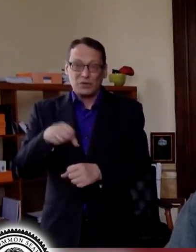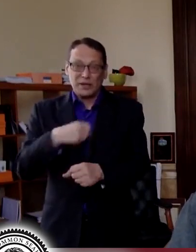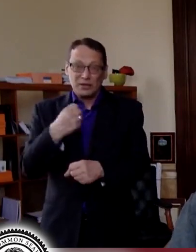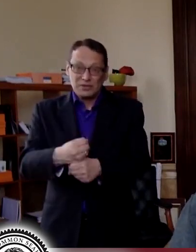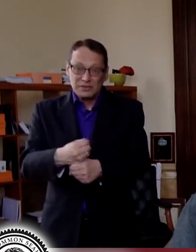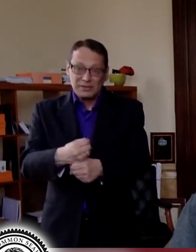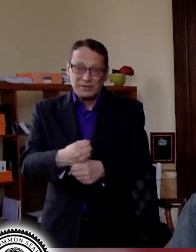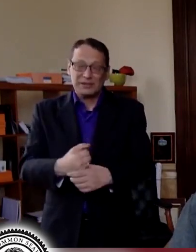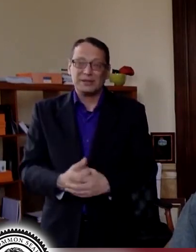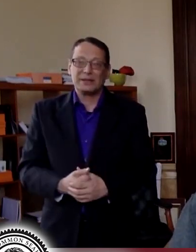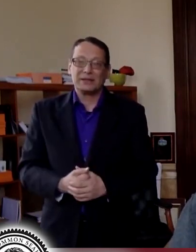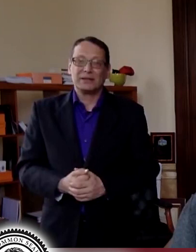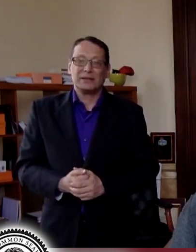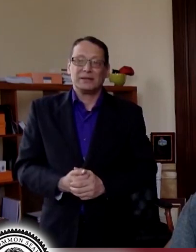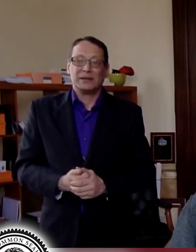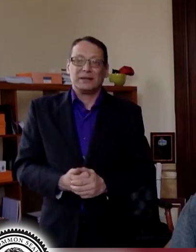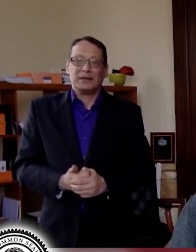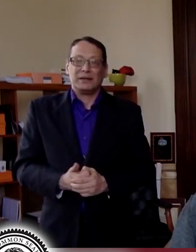100 years.